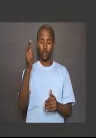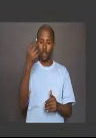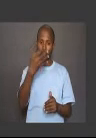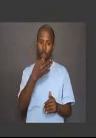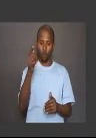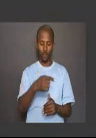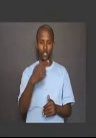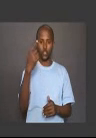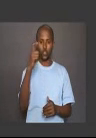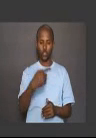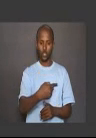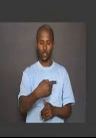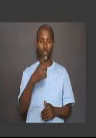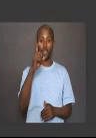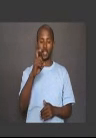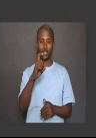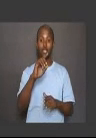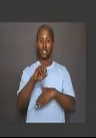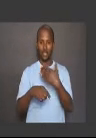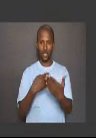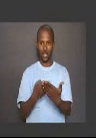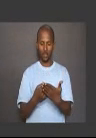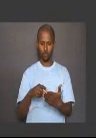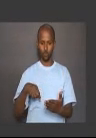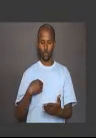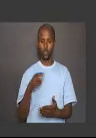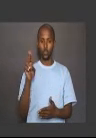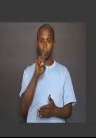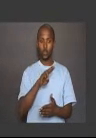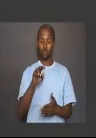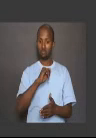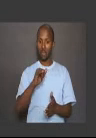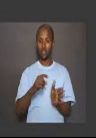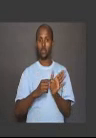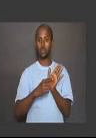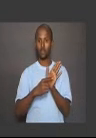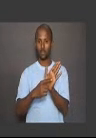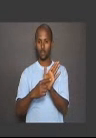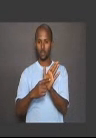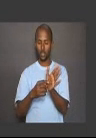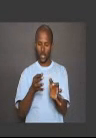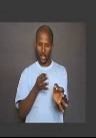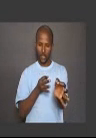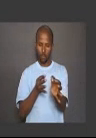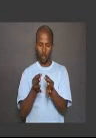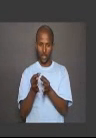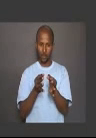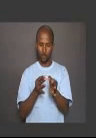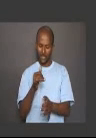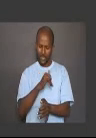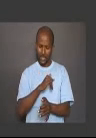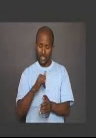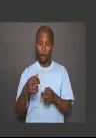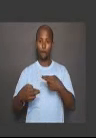g of x, then we use this notation to express the